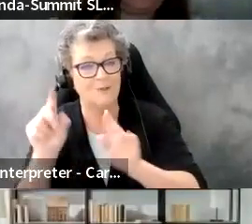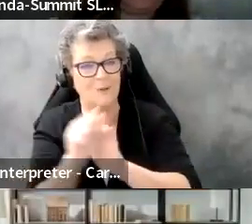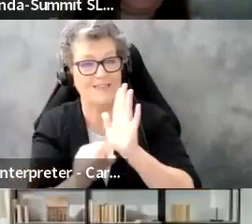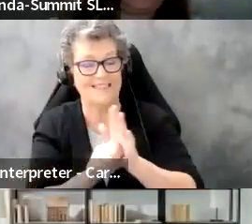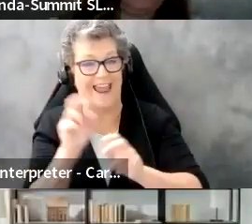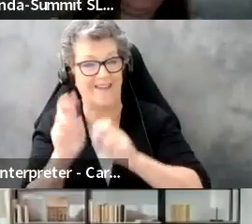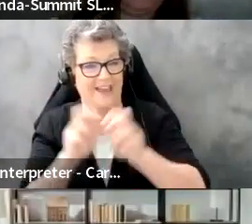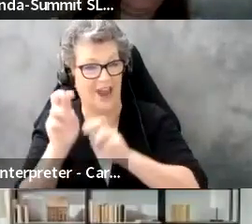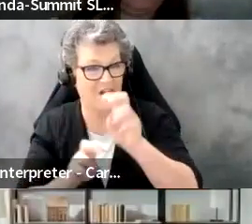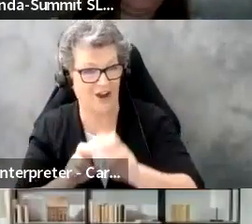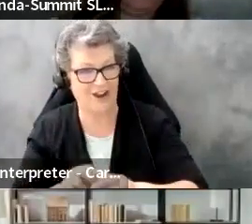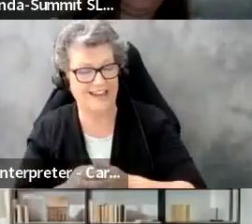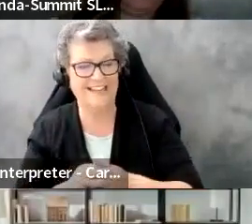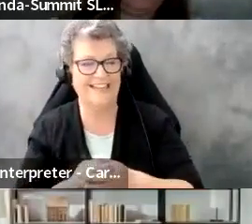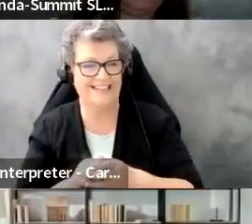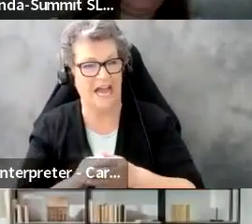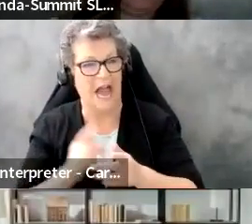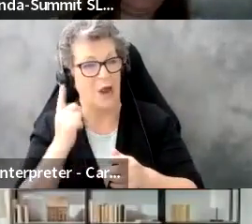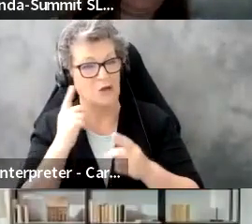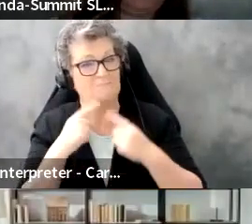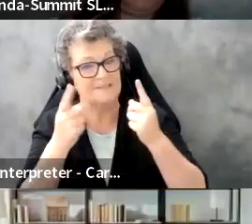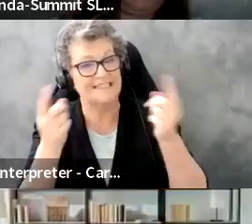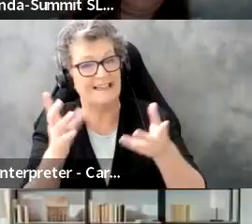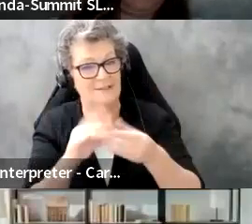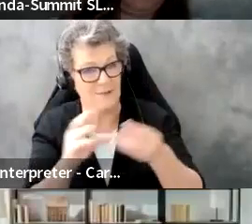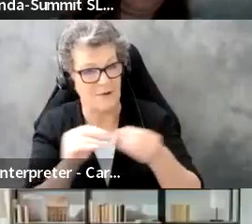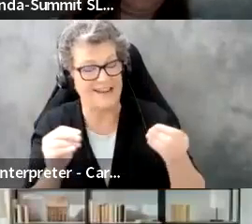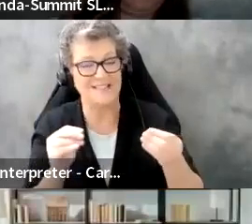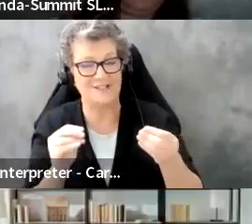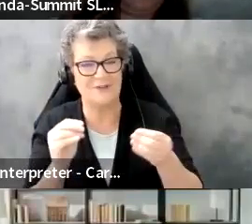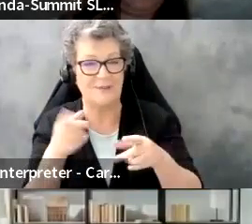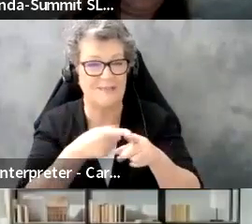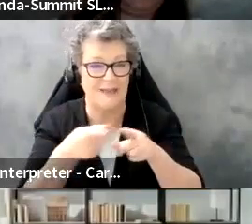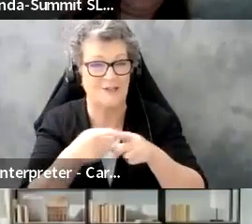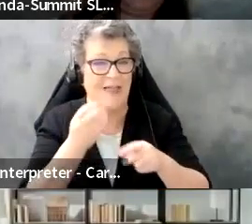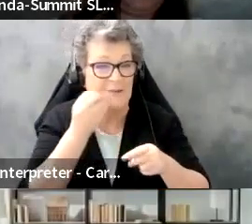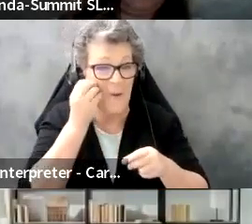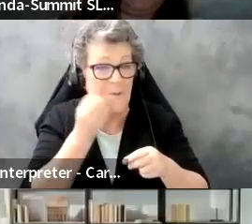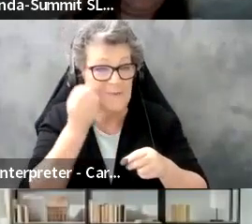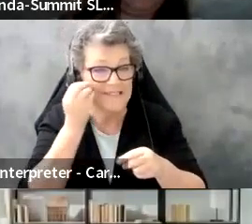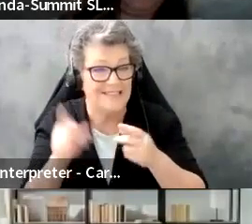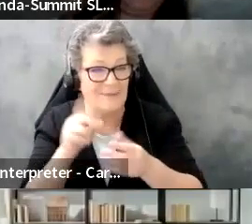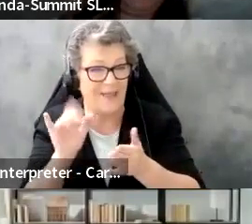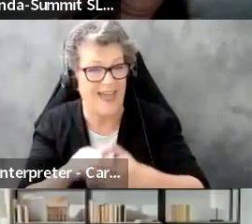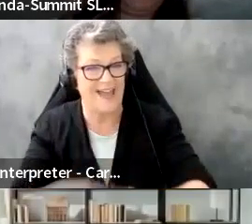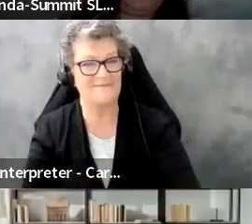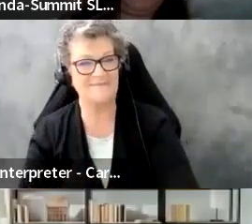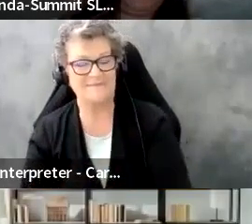fair. And I heard some success stories from some of our specialized homes on that.